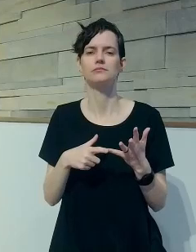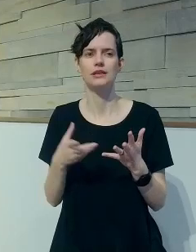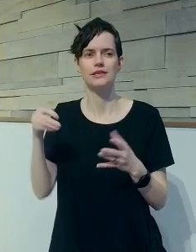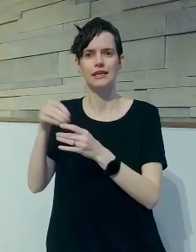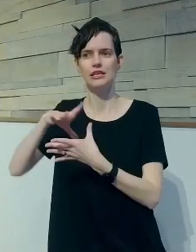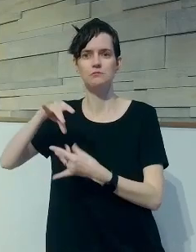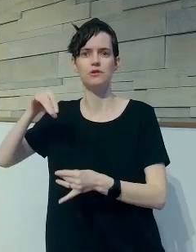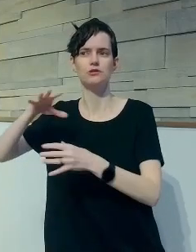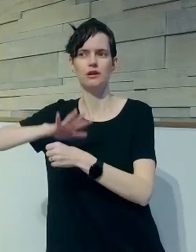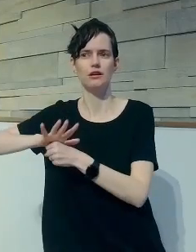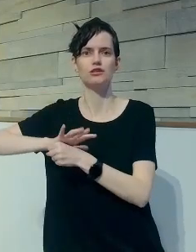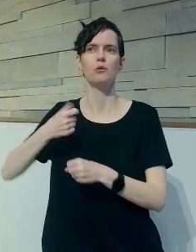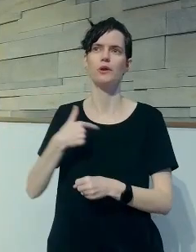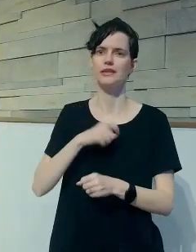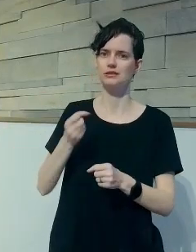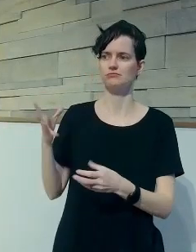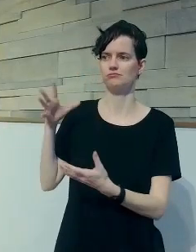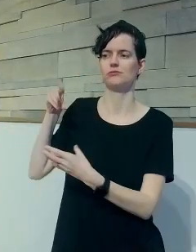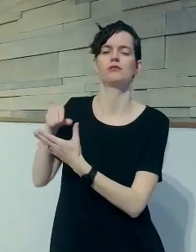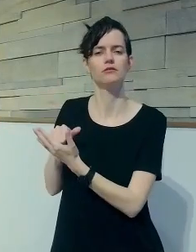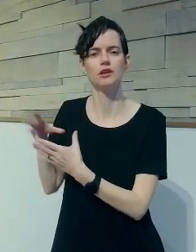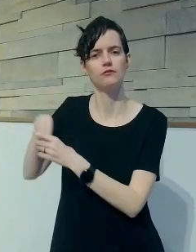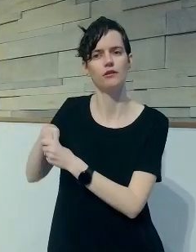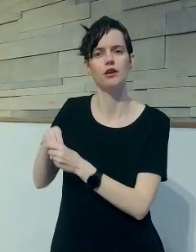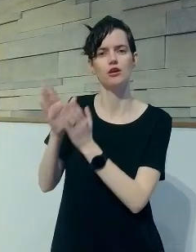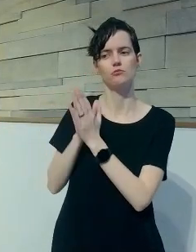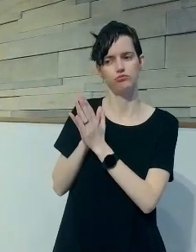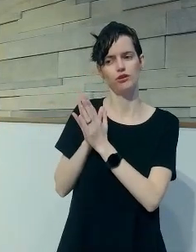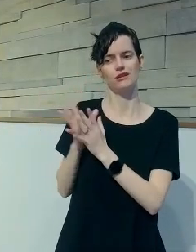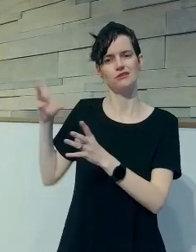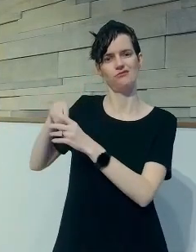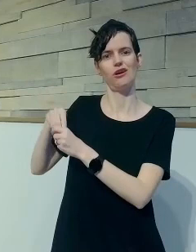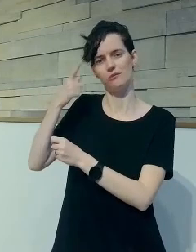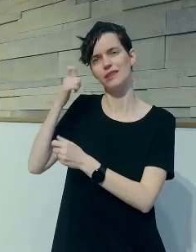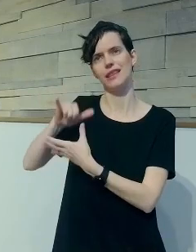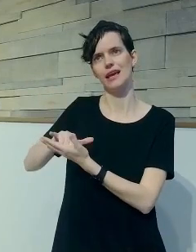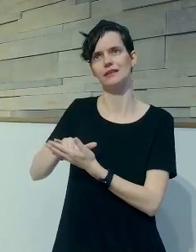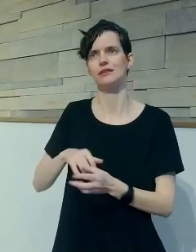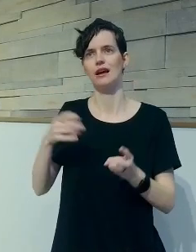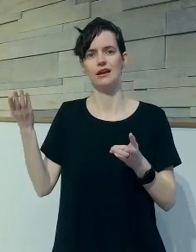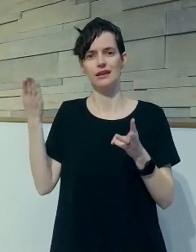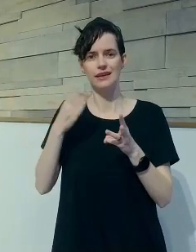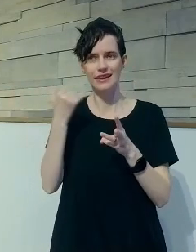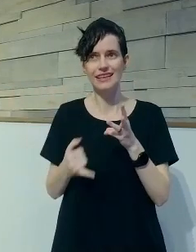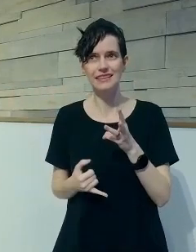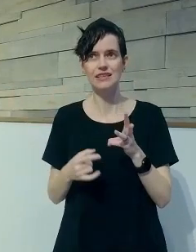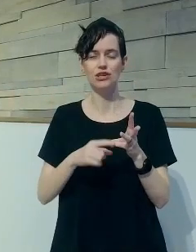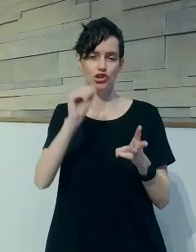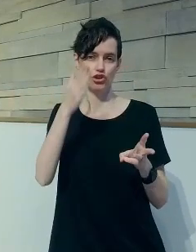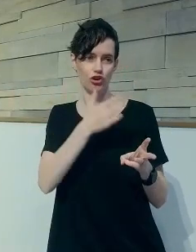spiritual realm as well, so we need to engage that spiritual realm. Prayer engages the spiritual realm, and then we'll see our conclusion that